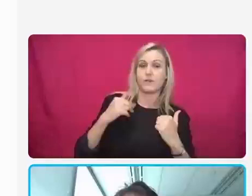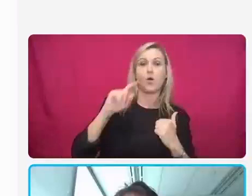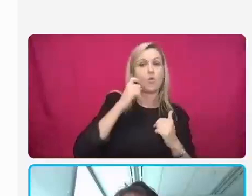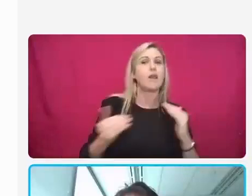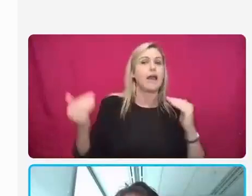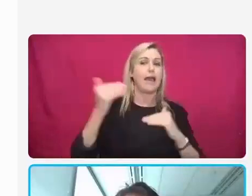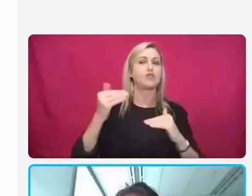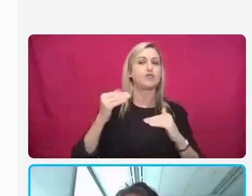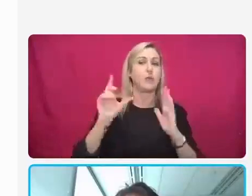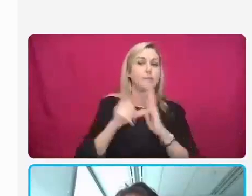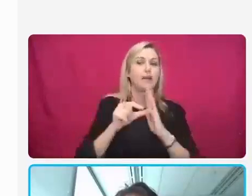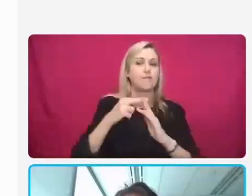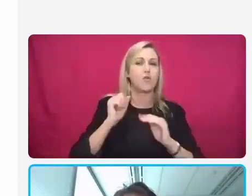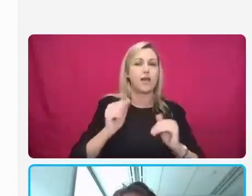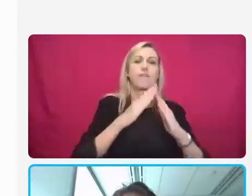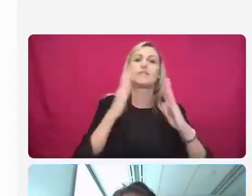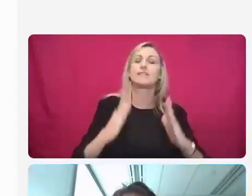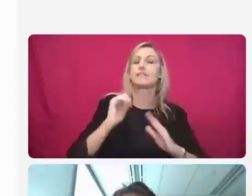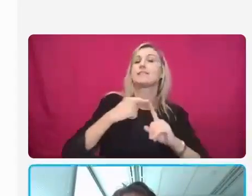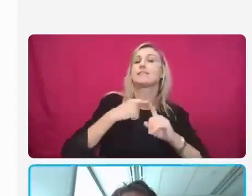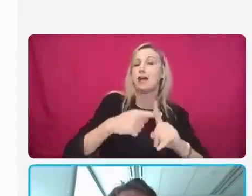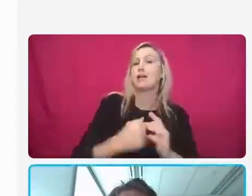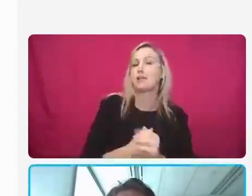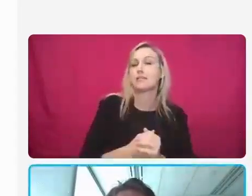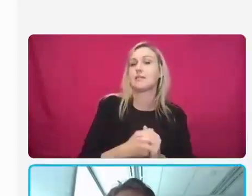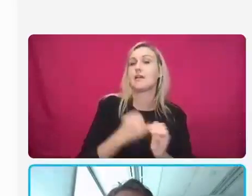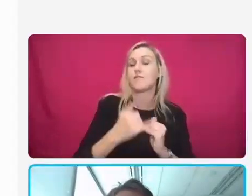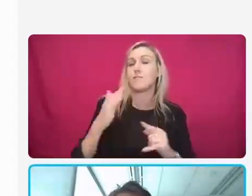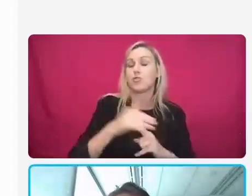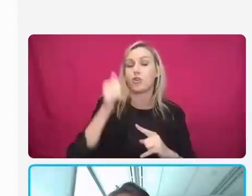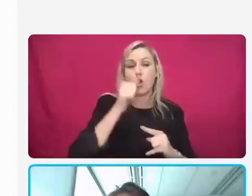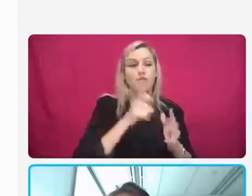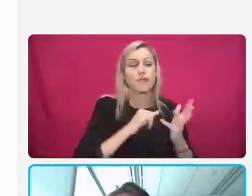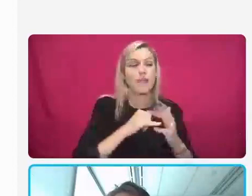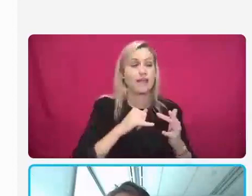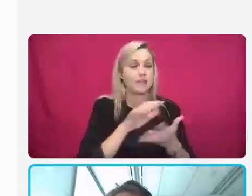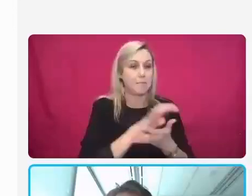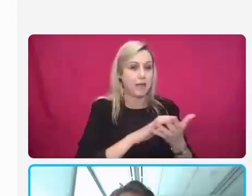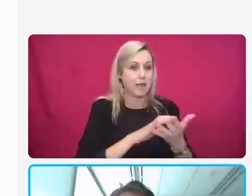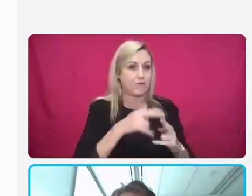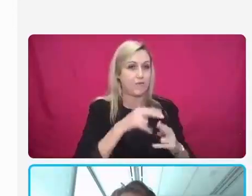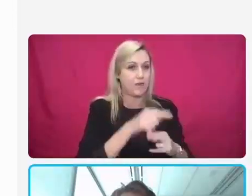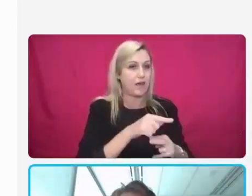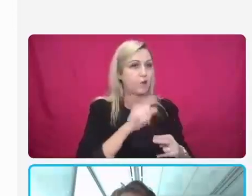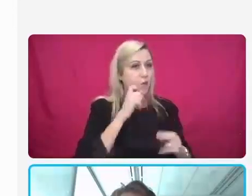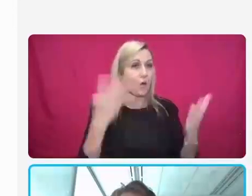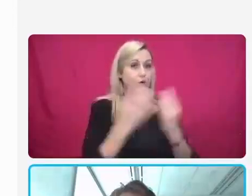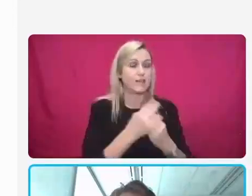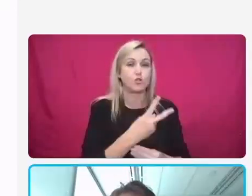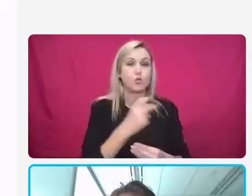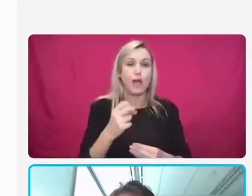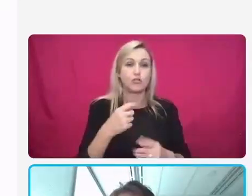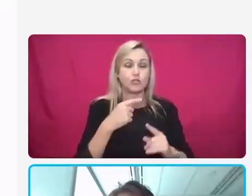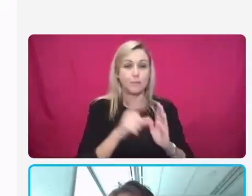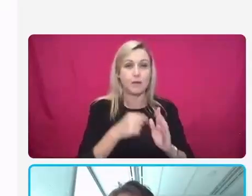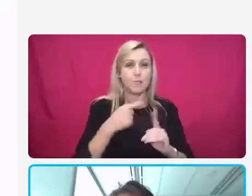facility's average targets. It is important to note that the case mix adjusted care minute standard for the total 200 minutes and the 40 minutes of